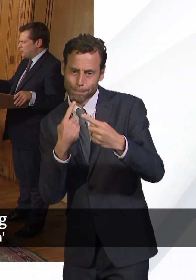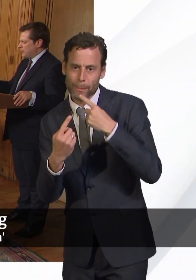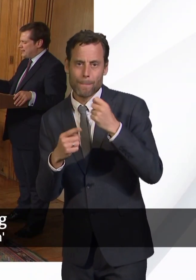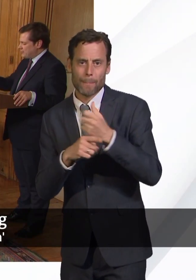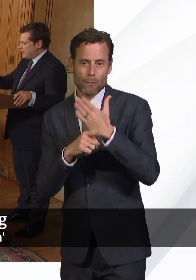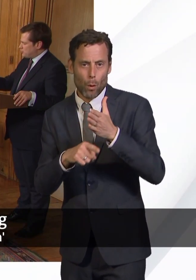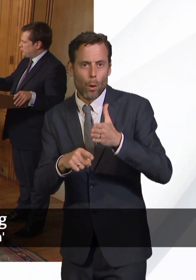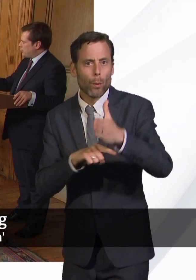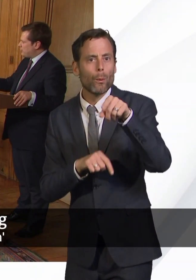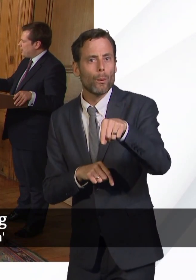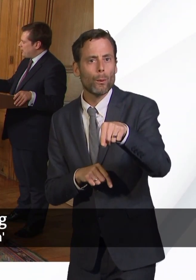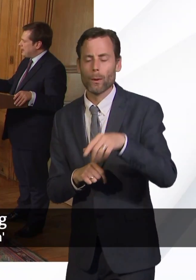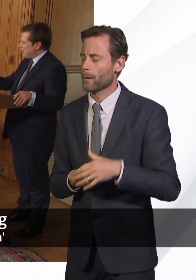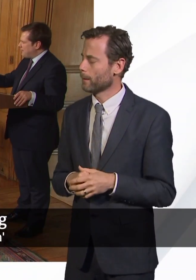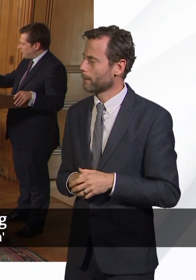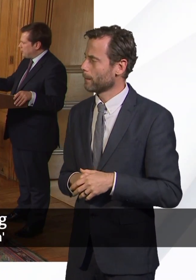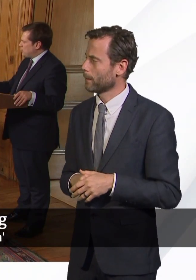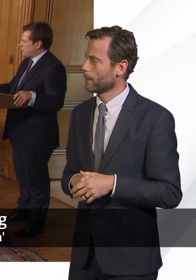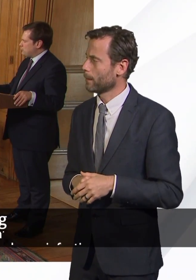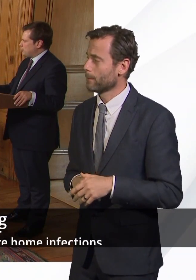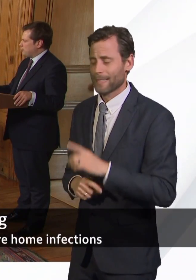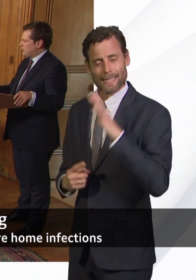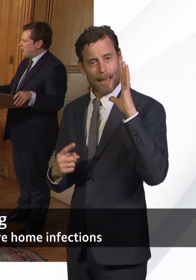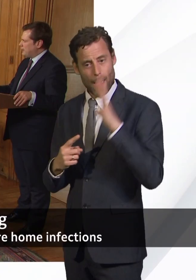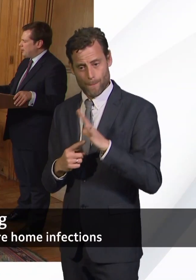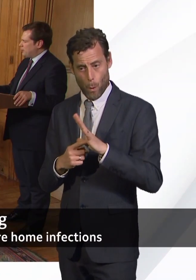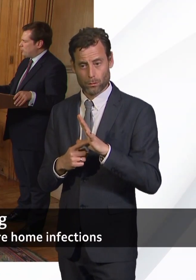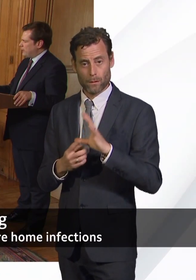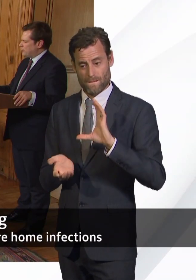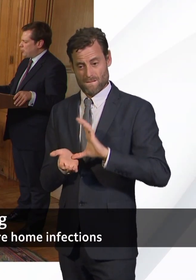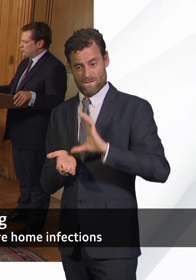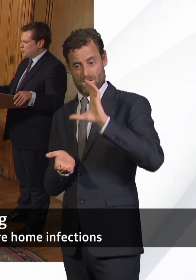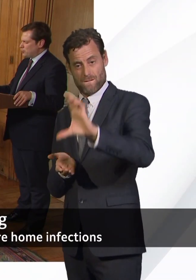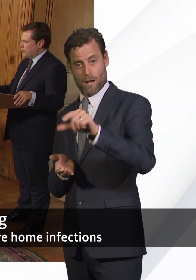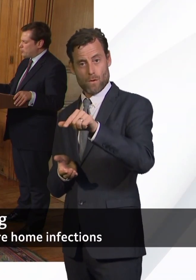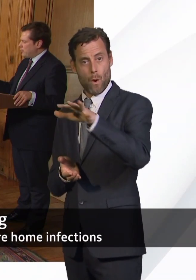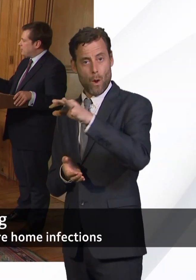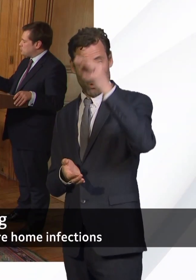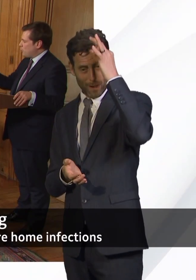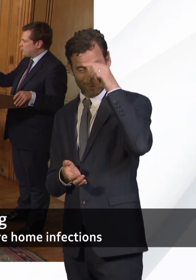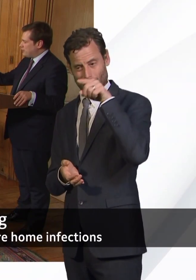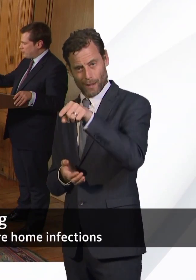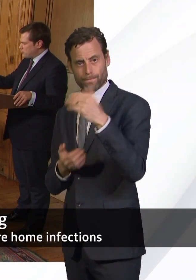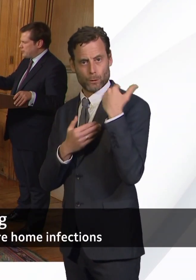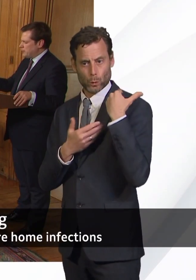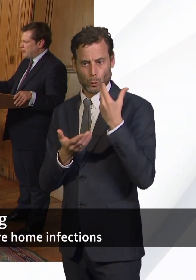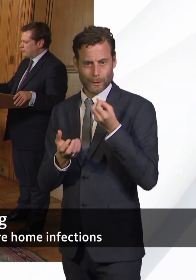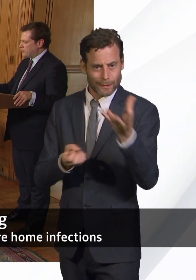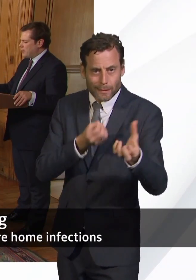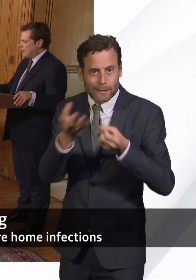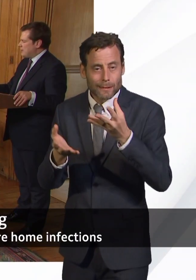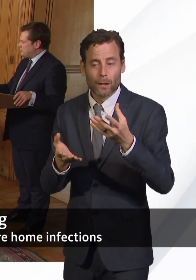the moment. But it is essential that they get that money through to the front line as quickly as possible. And we're going to be making sure this £600